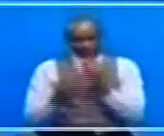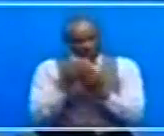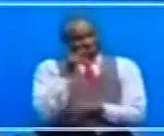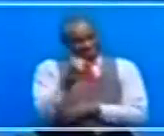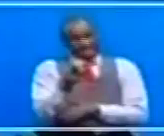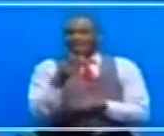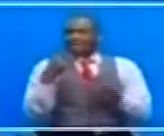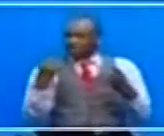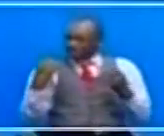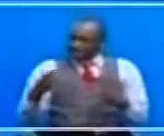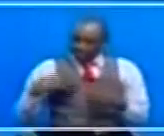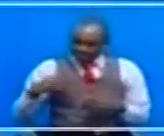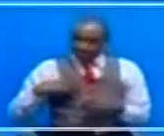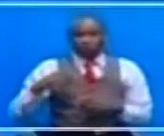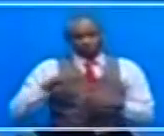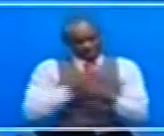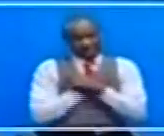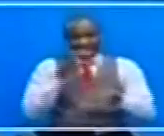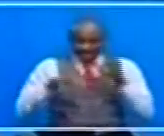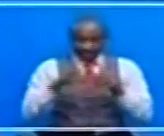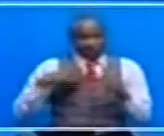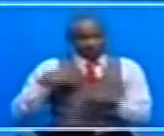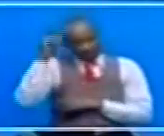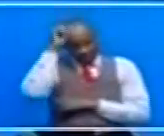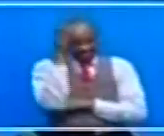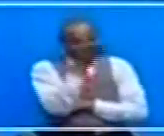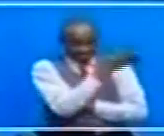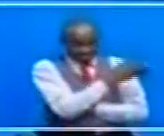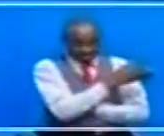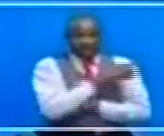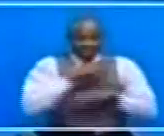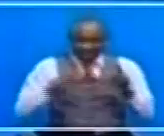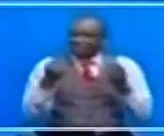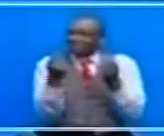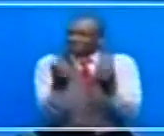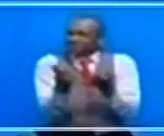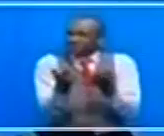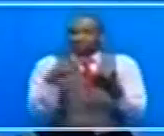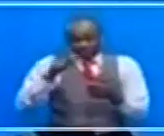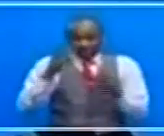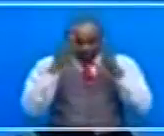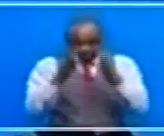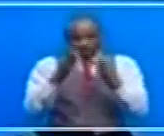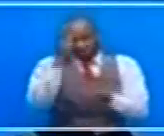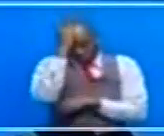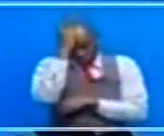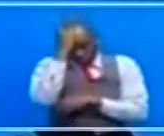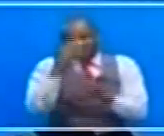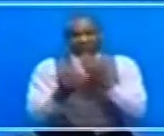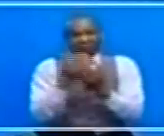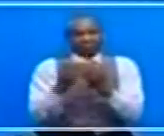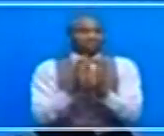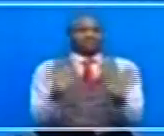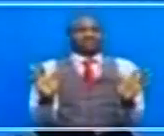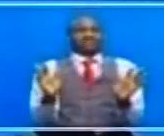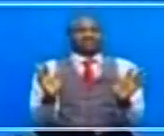for many livestock farmers in Kenya, especially those in rural areas. But there are a few farmers who have discovered the secret behind